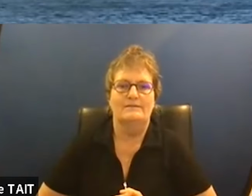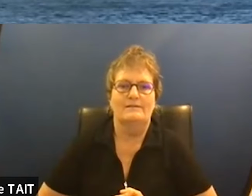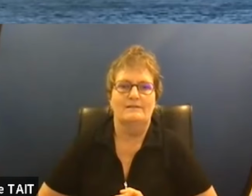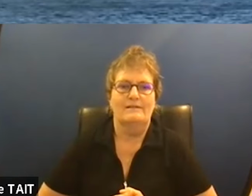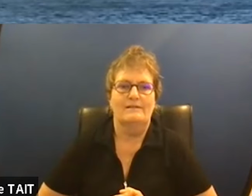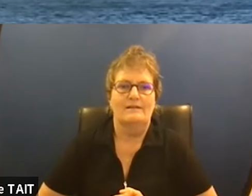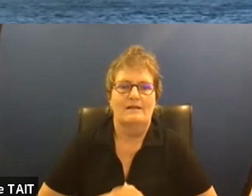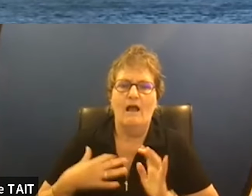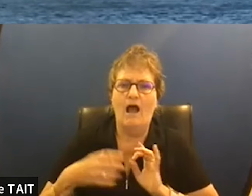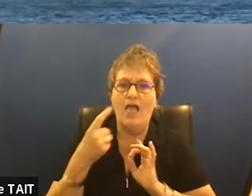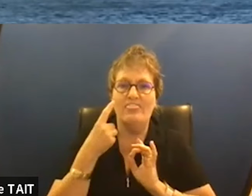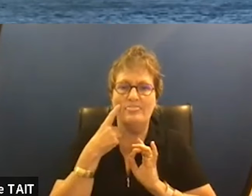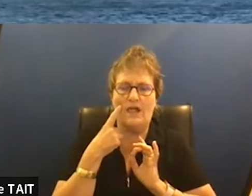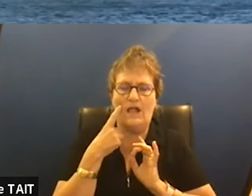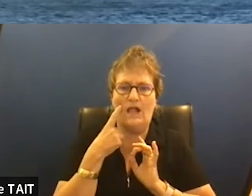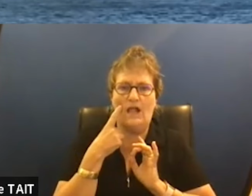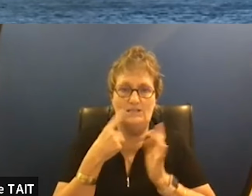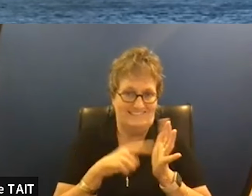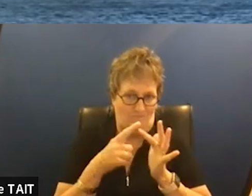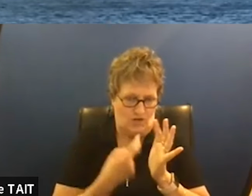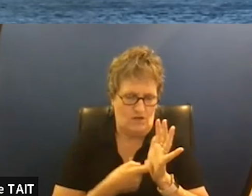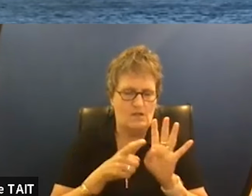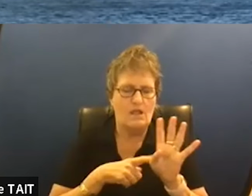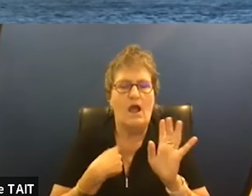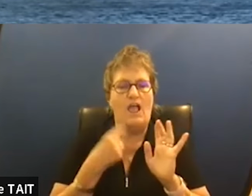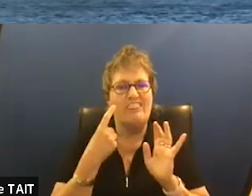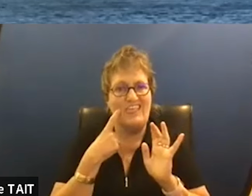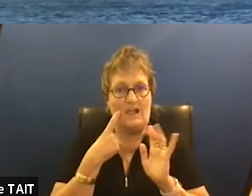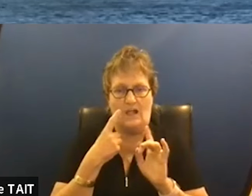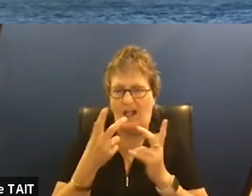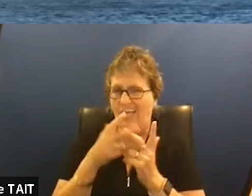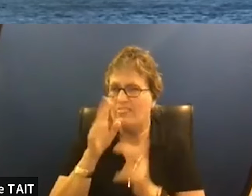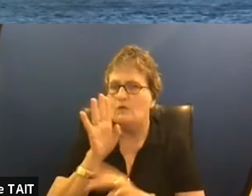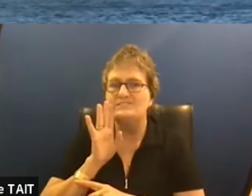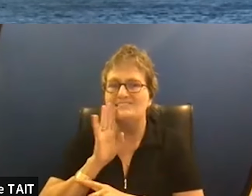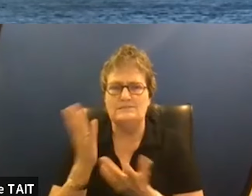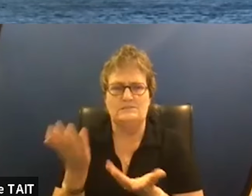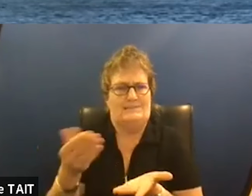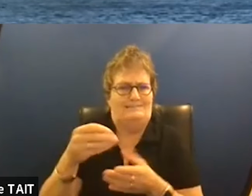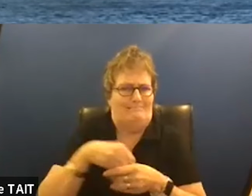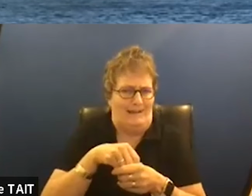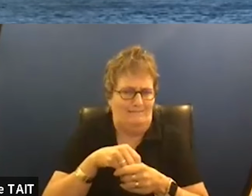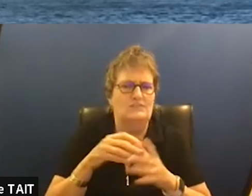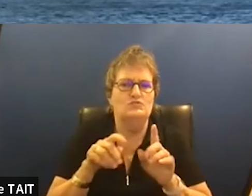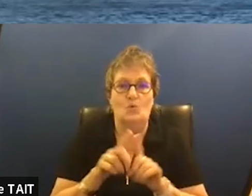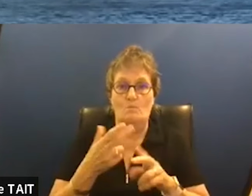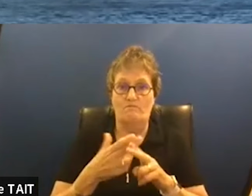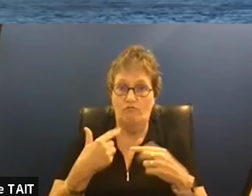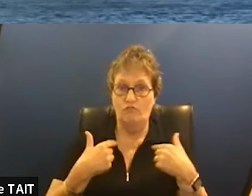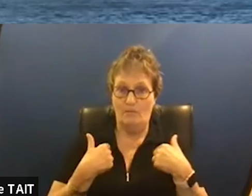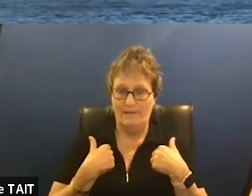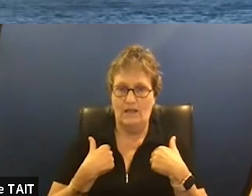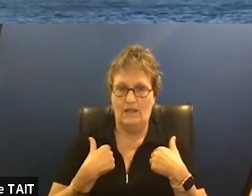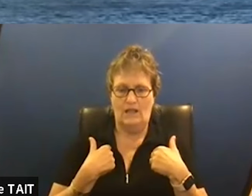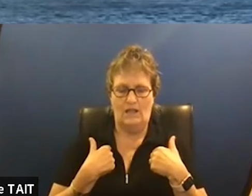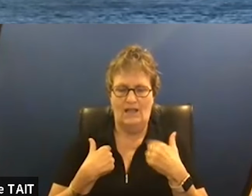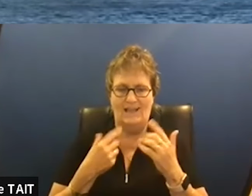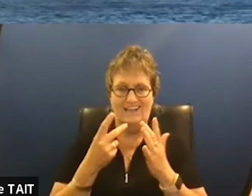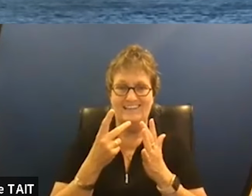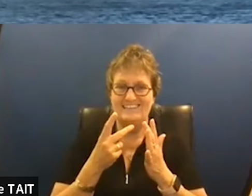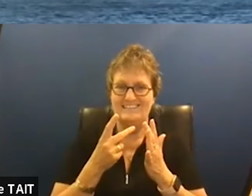I think it becomes, and any of the presenters can jump in here, but I think for me, it becomes part of your